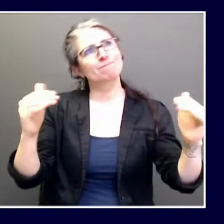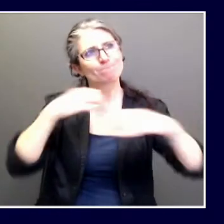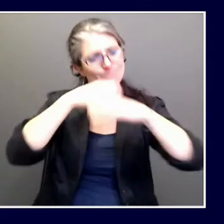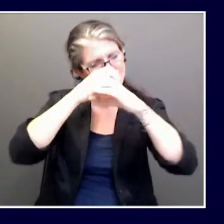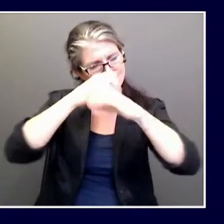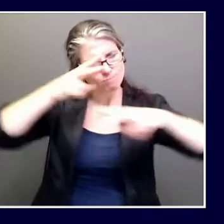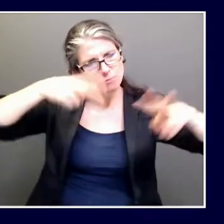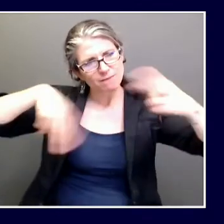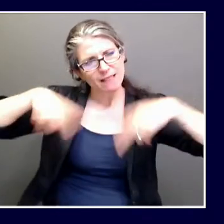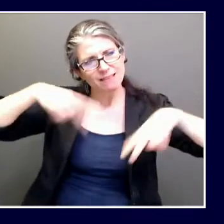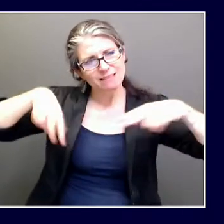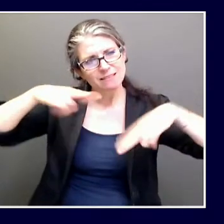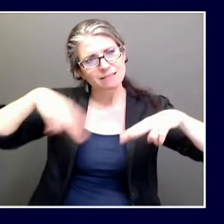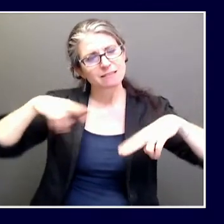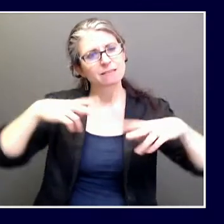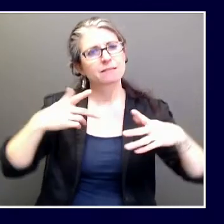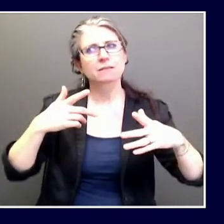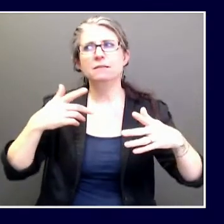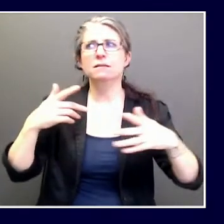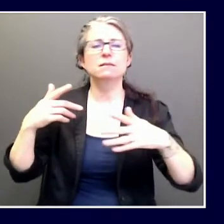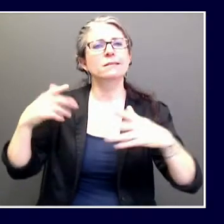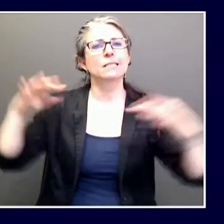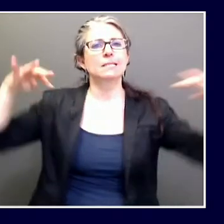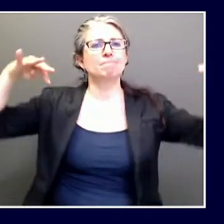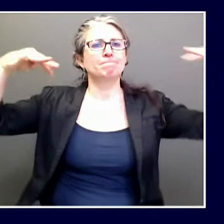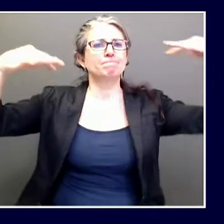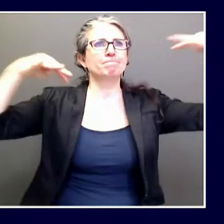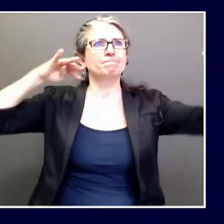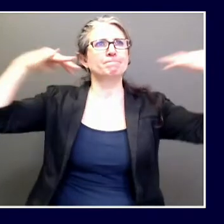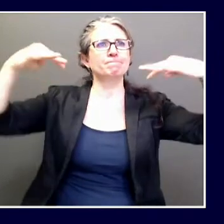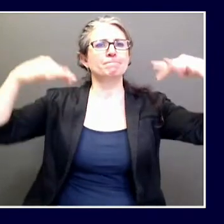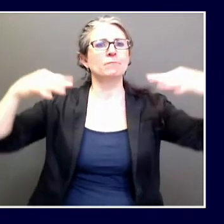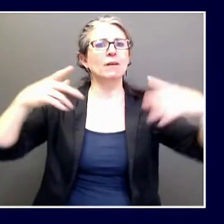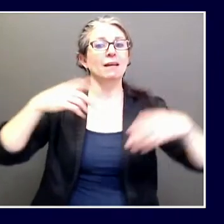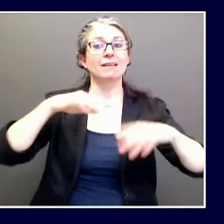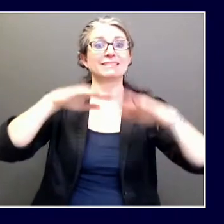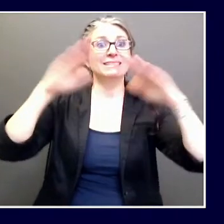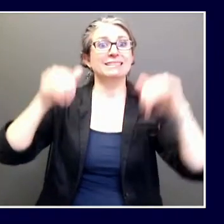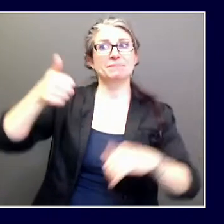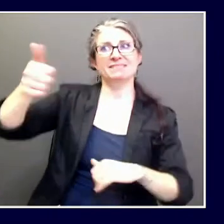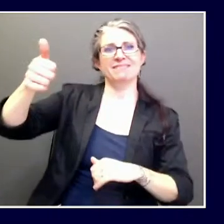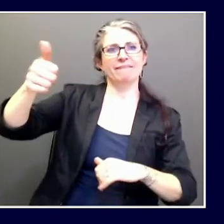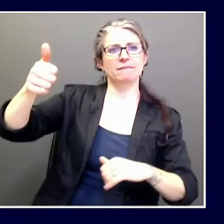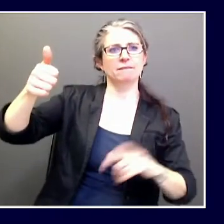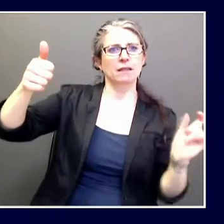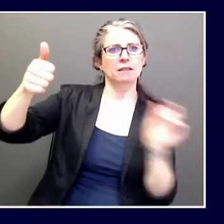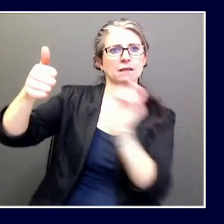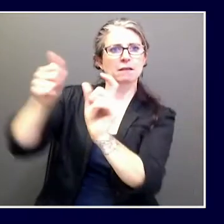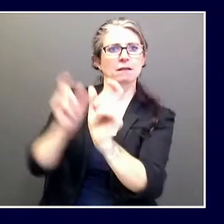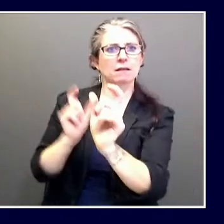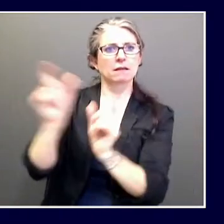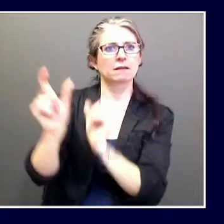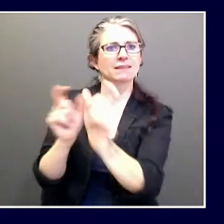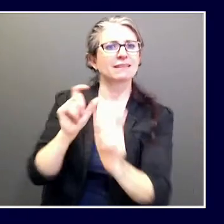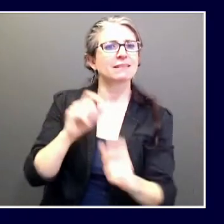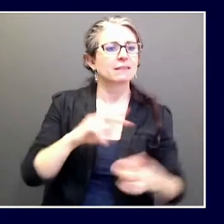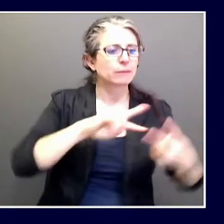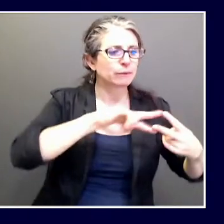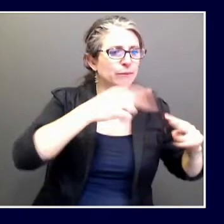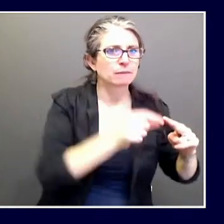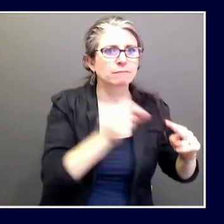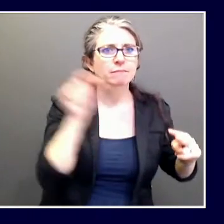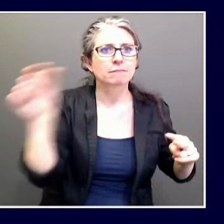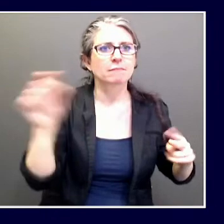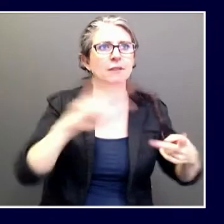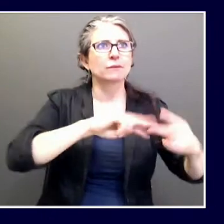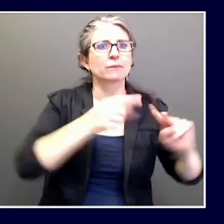have that works with states to understand and better characterize all of these variants that are at play. Again, because of